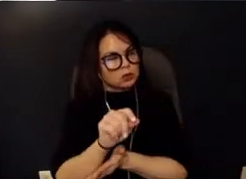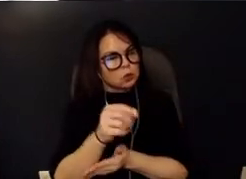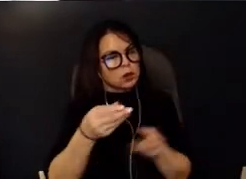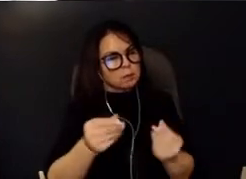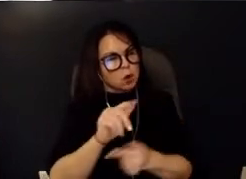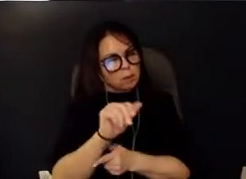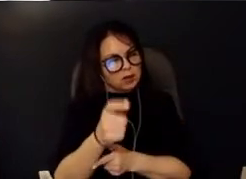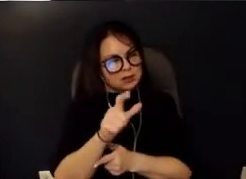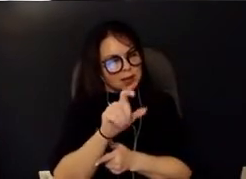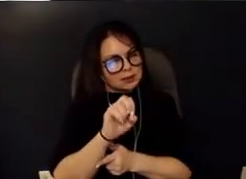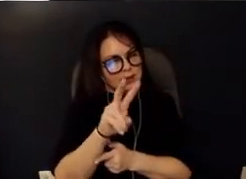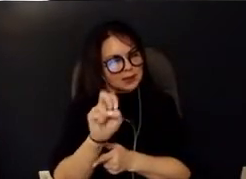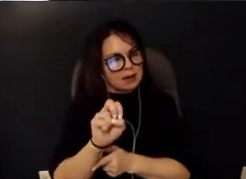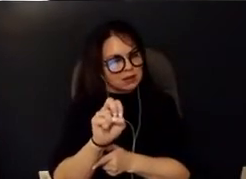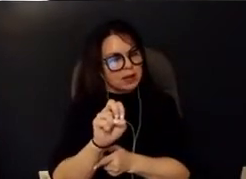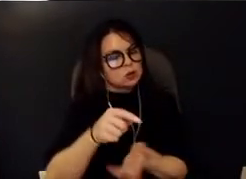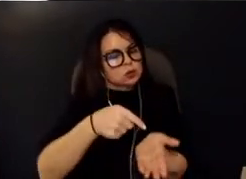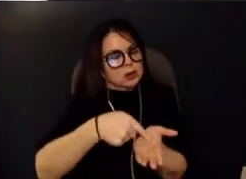2021.